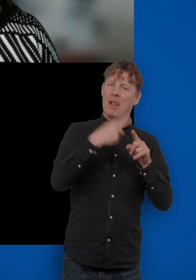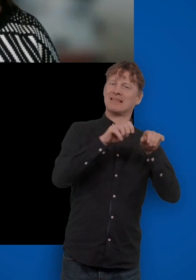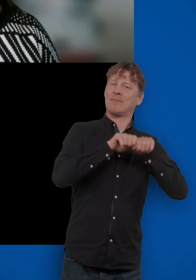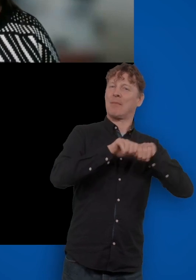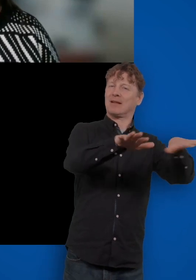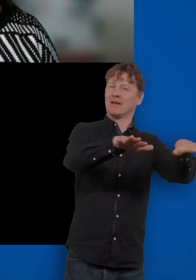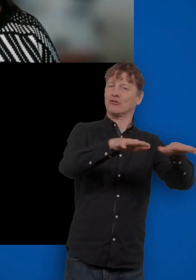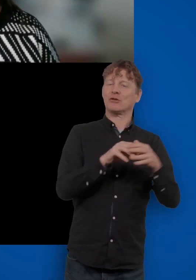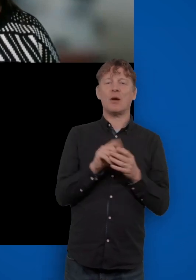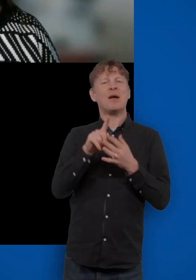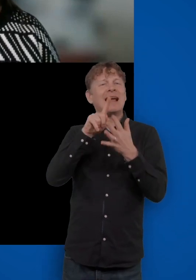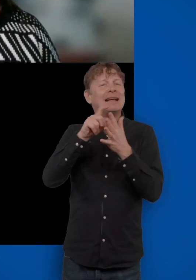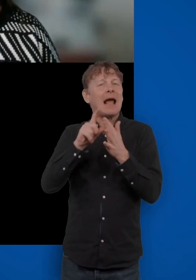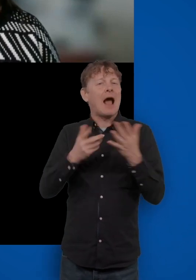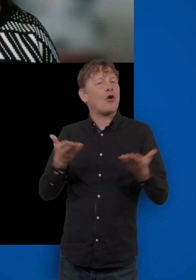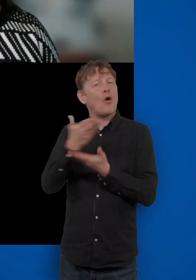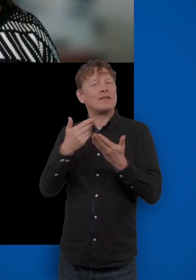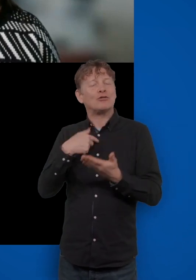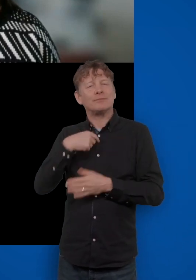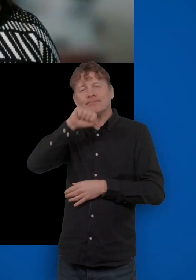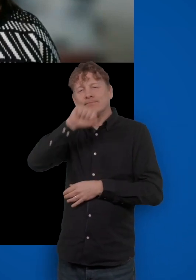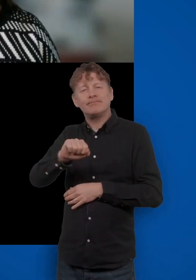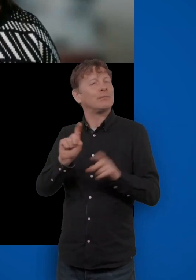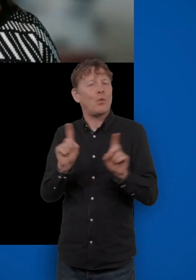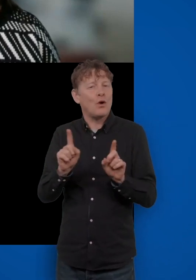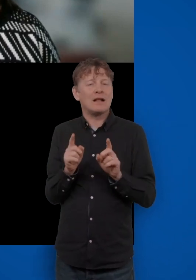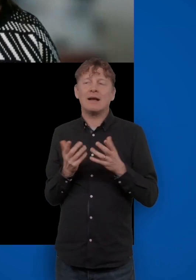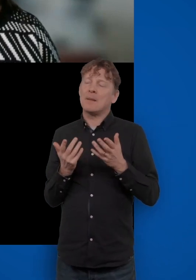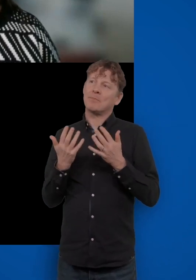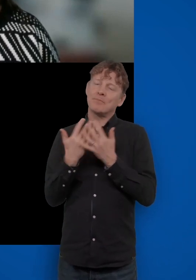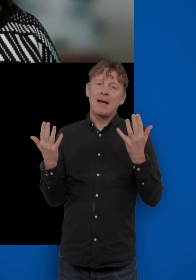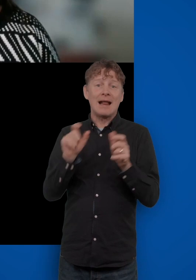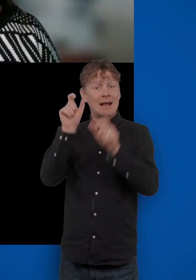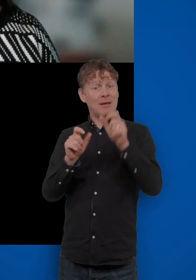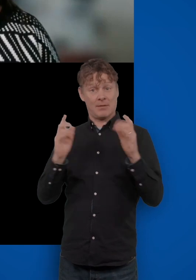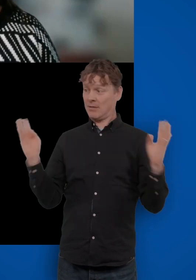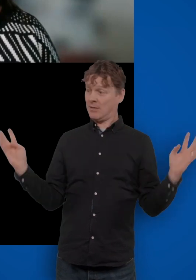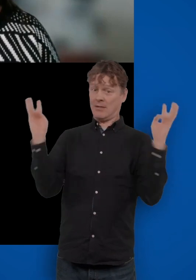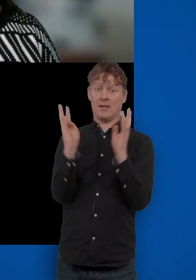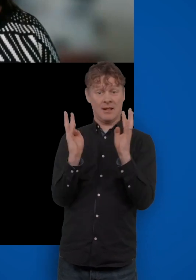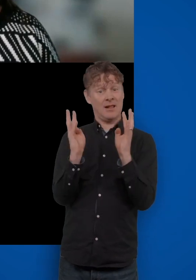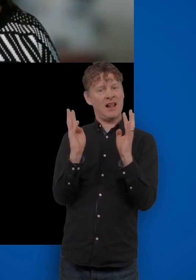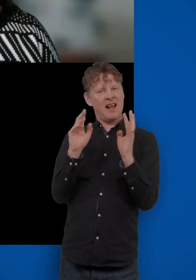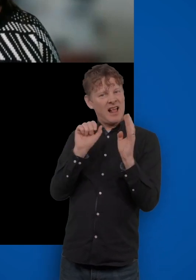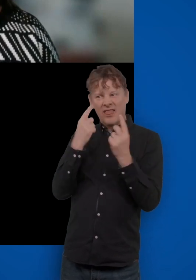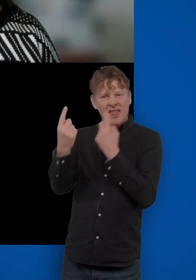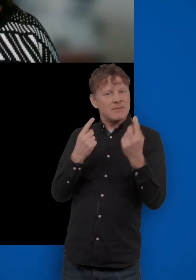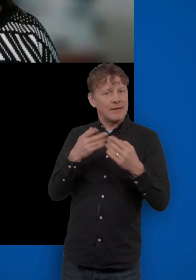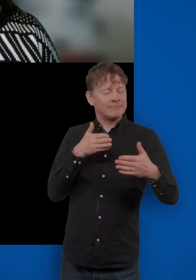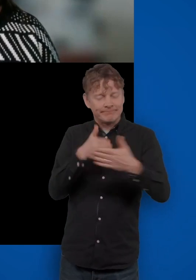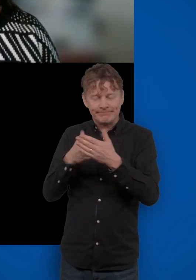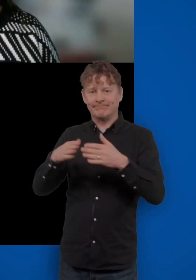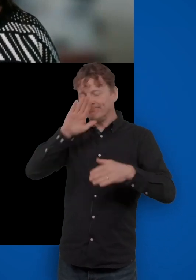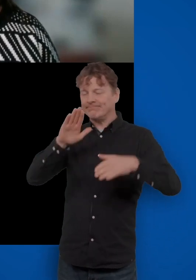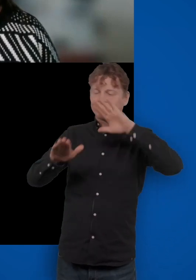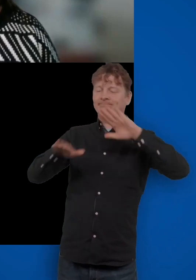One of the things I most like about EDI conversations is that many of the people that are involved in that conversation have faced significant